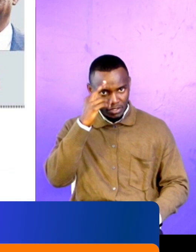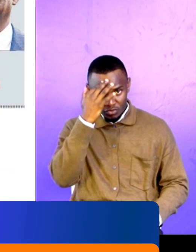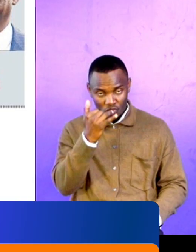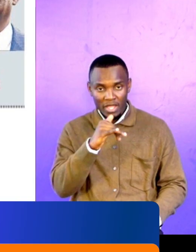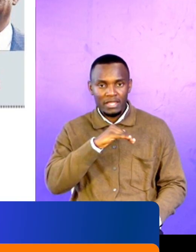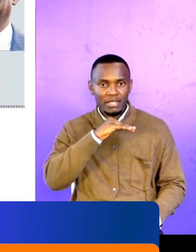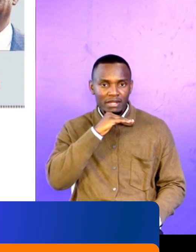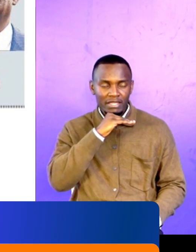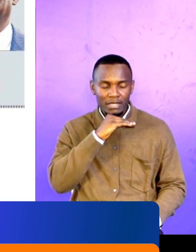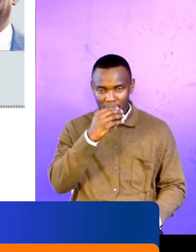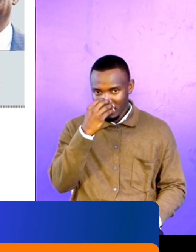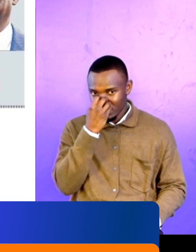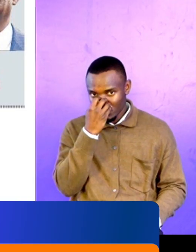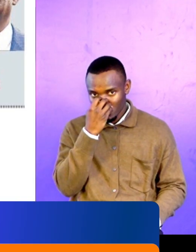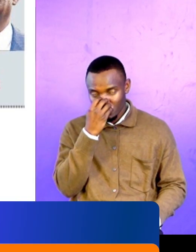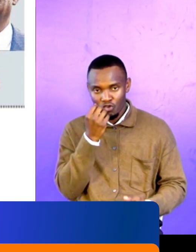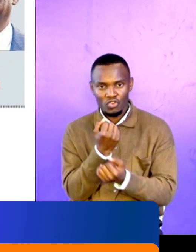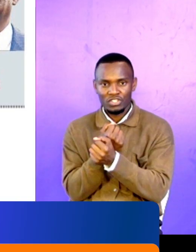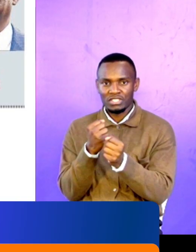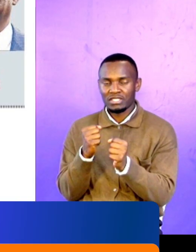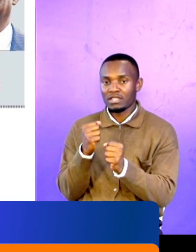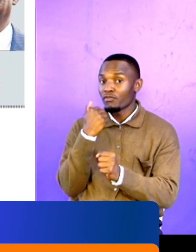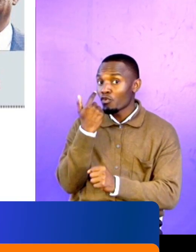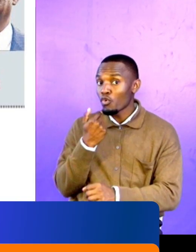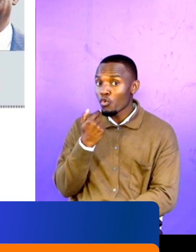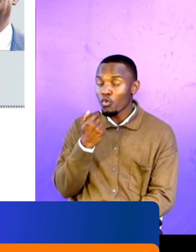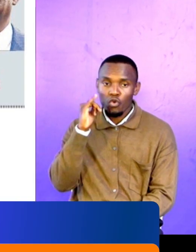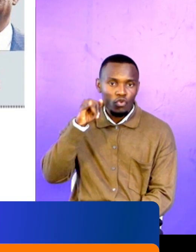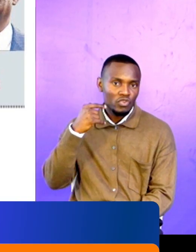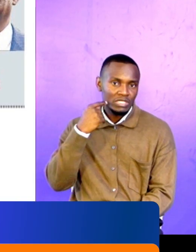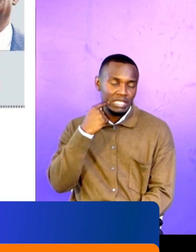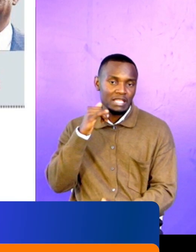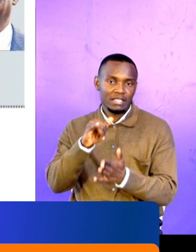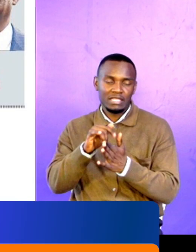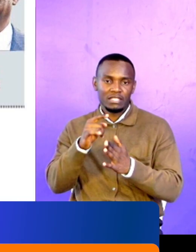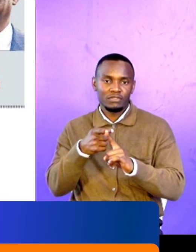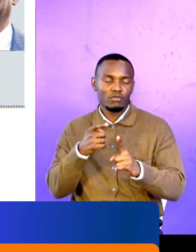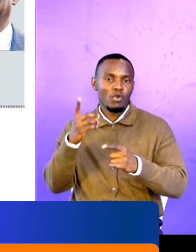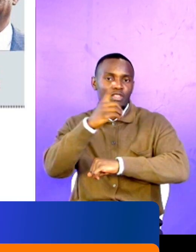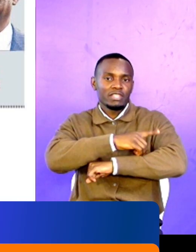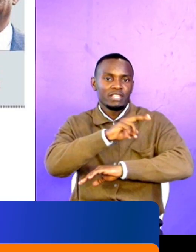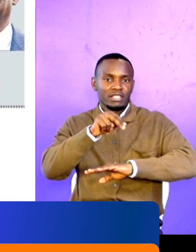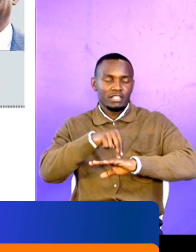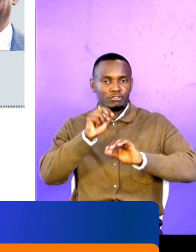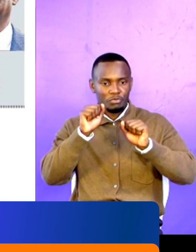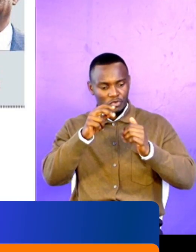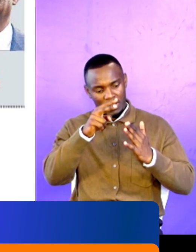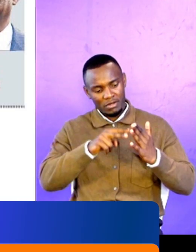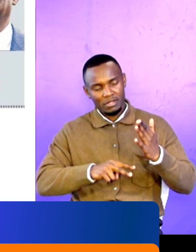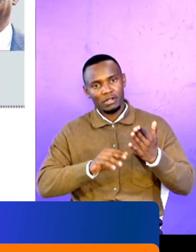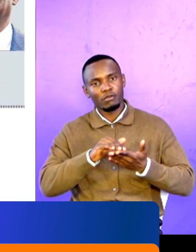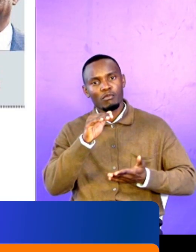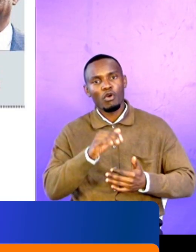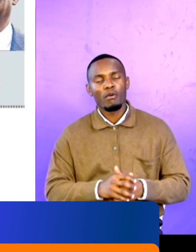or William Ruto and Raila Odinga saved Sakaja. Those are the reasons given by the Nation, and you can read extensively about them in the Nation this